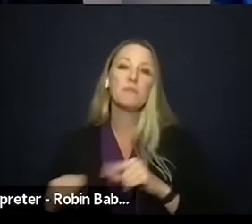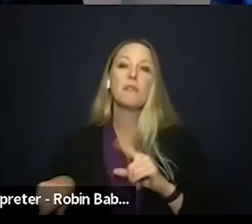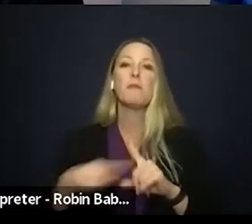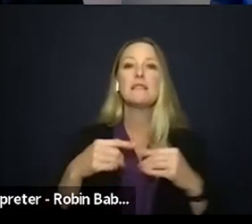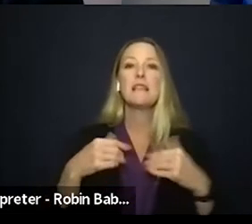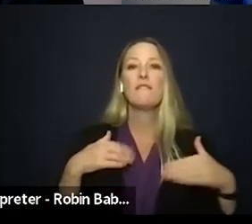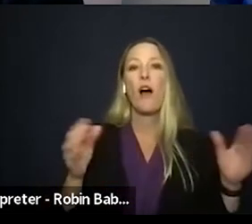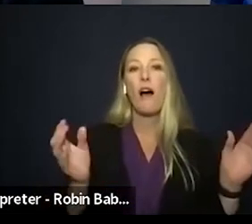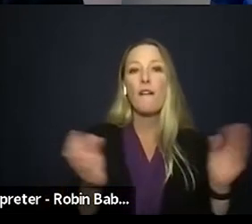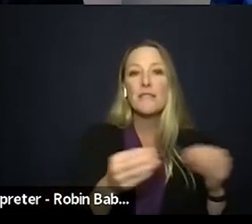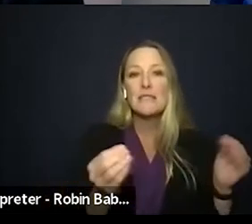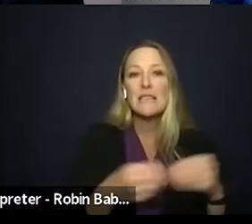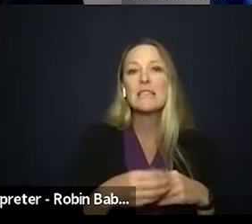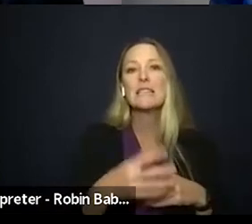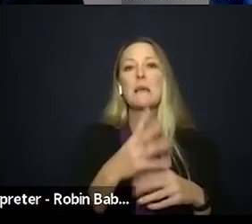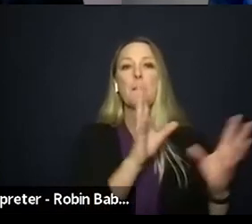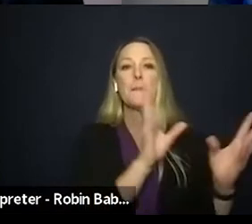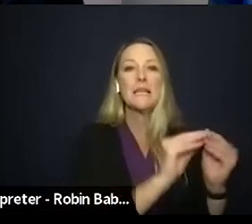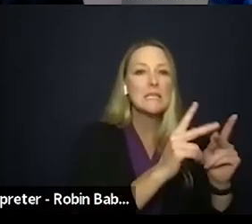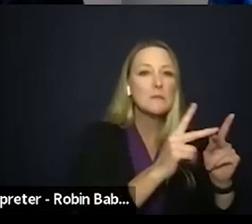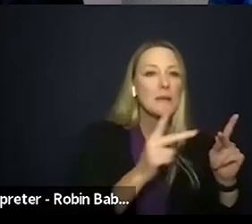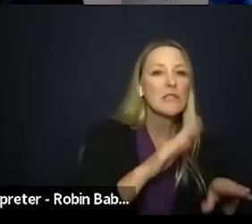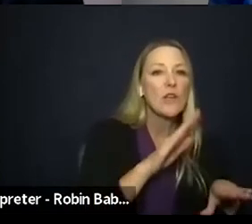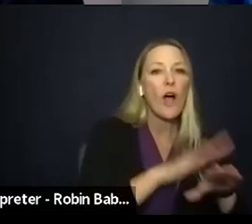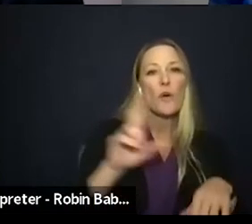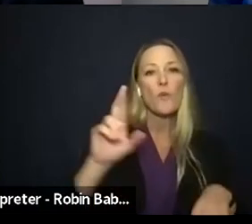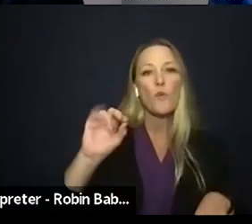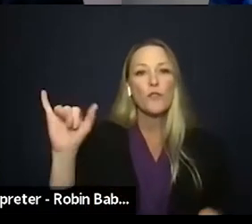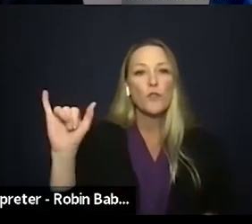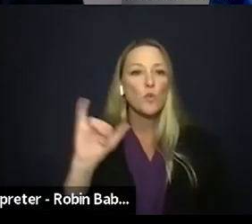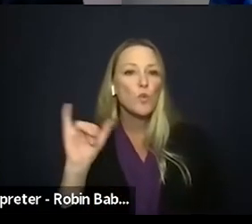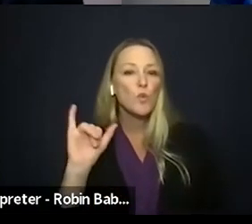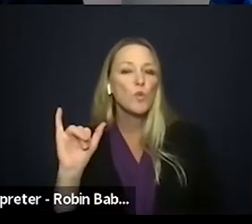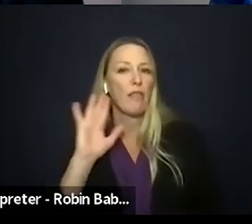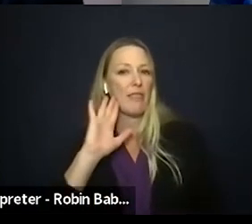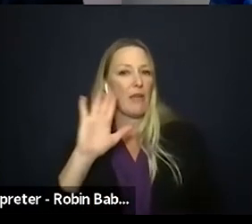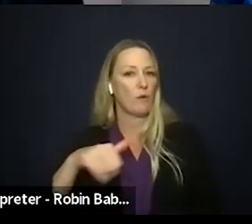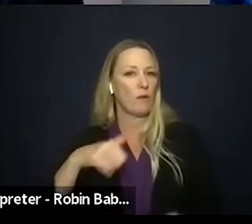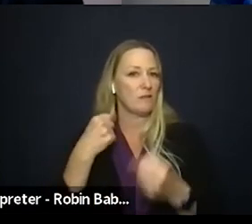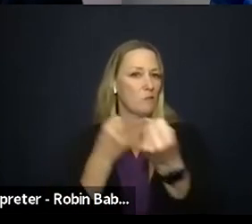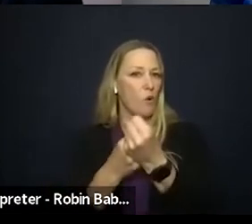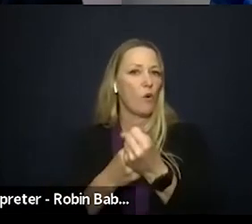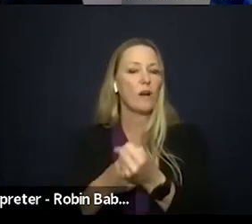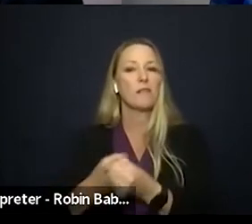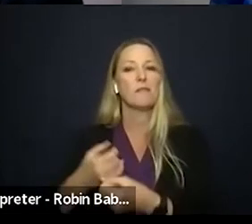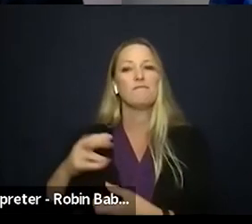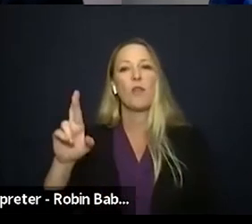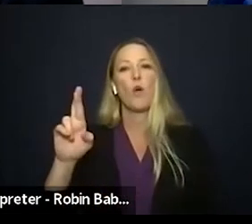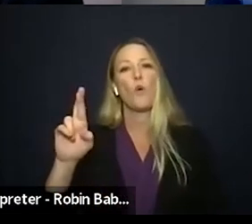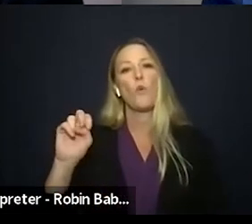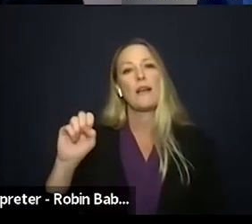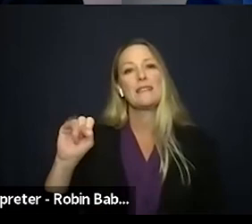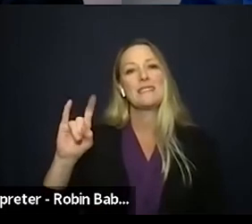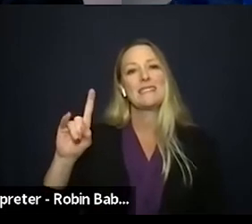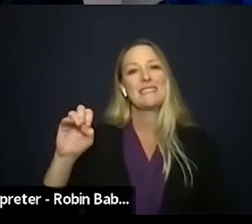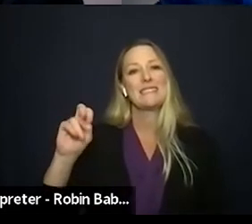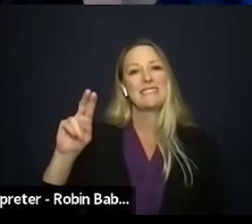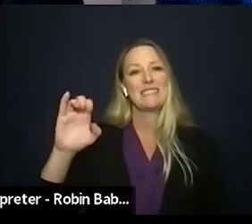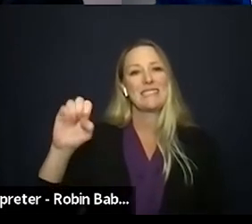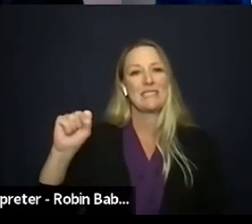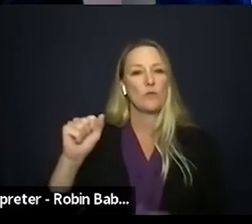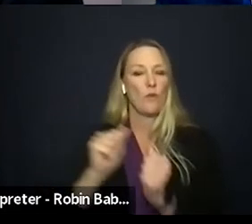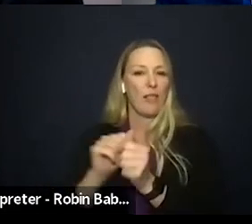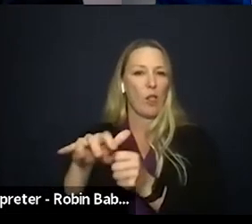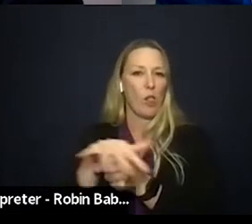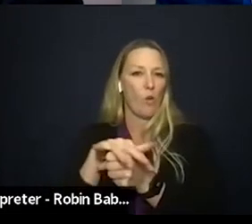spaces on the roof as well and that's going to support residencies and collaboration with local industry et cetera next